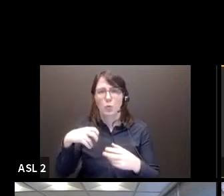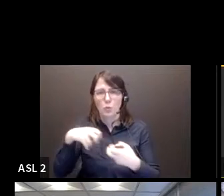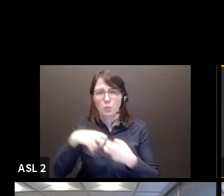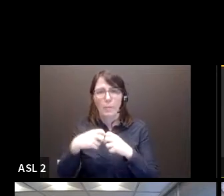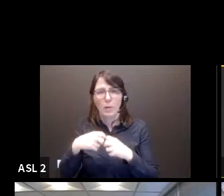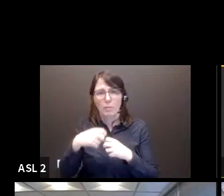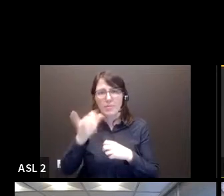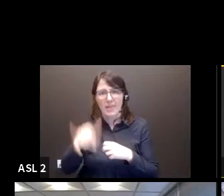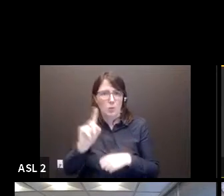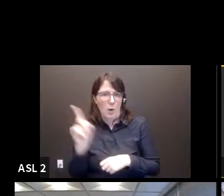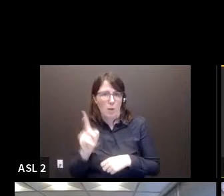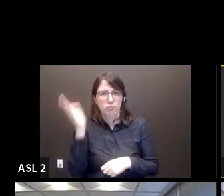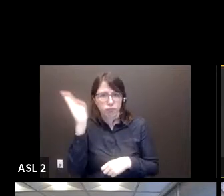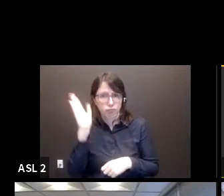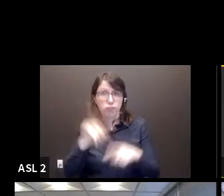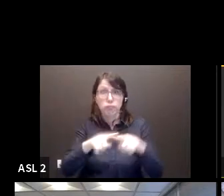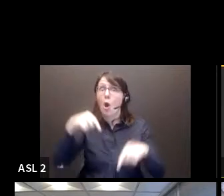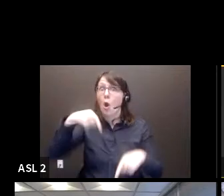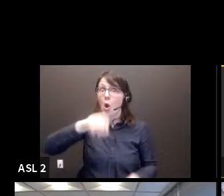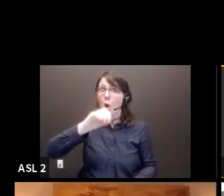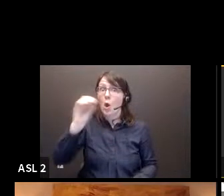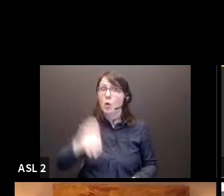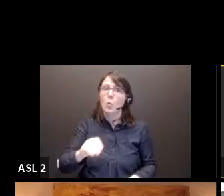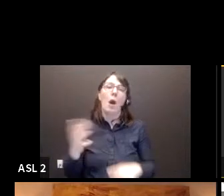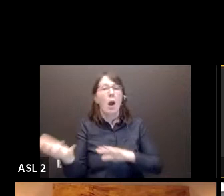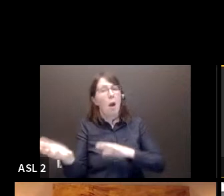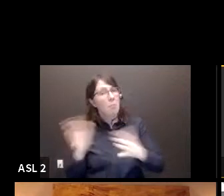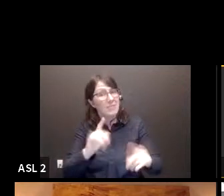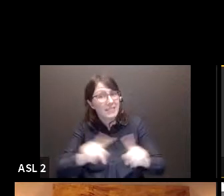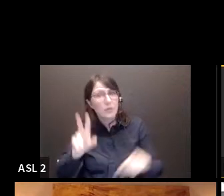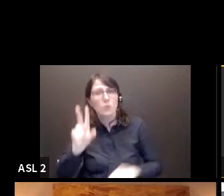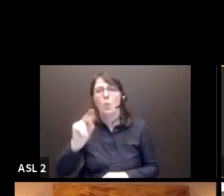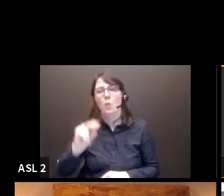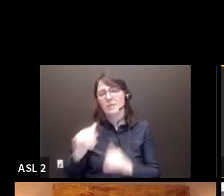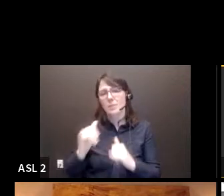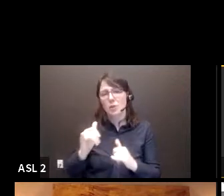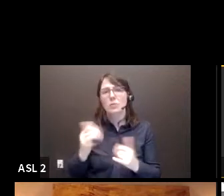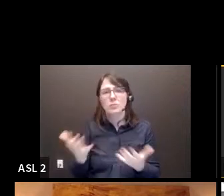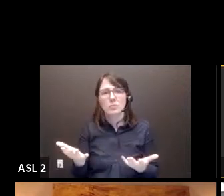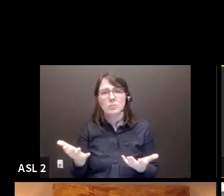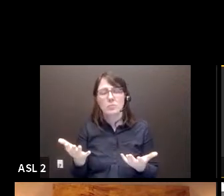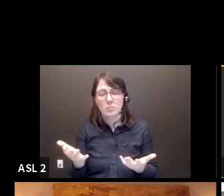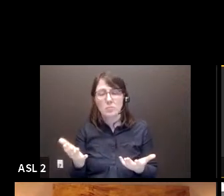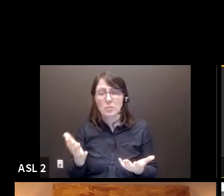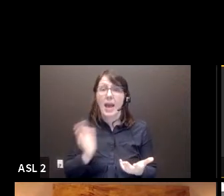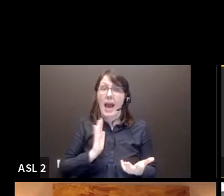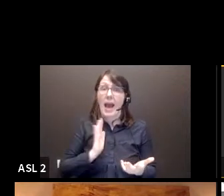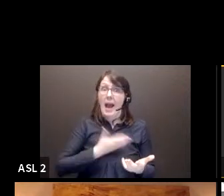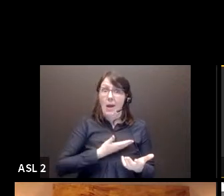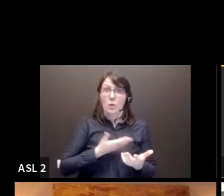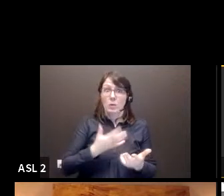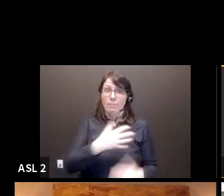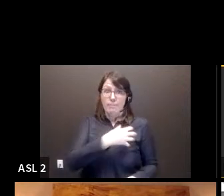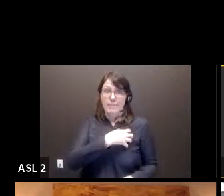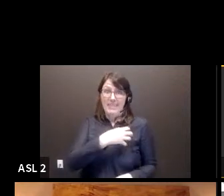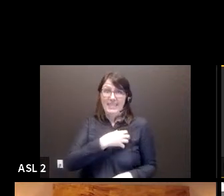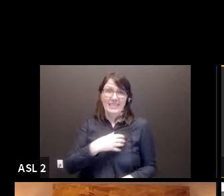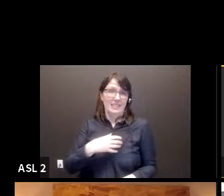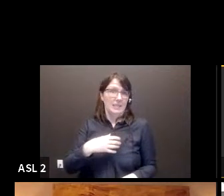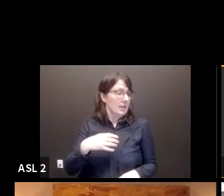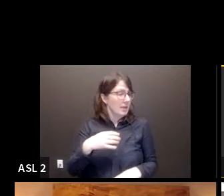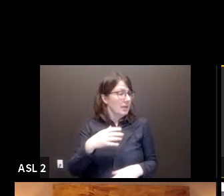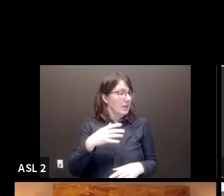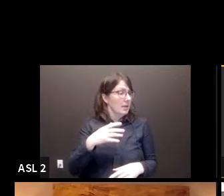toronto the police budget might be 1.8 billion but it occupies 8.7 percent of the city budget as compared to